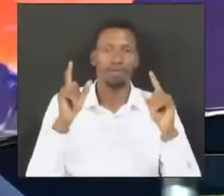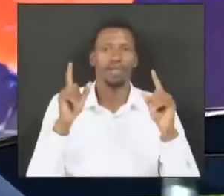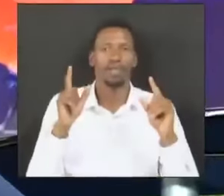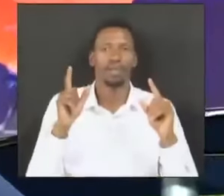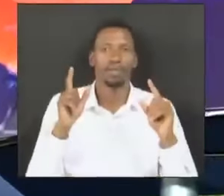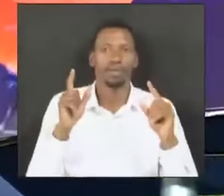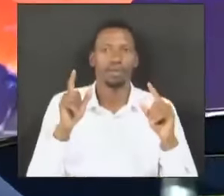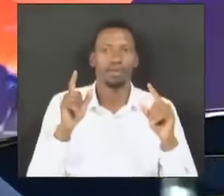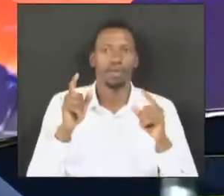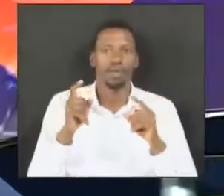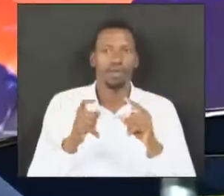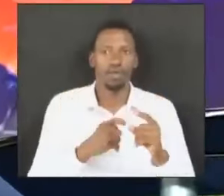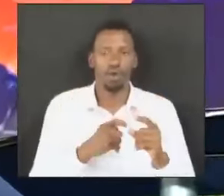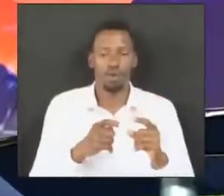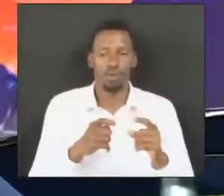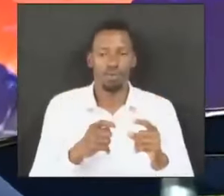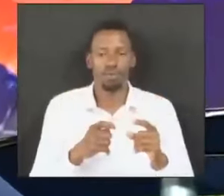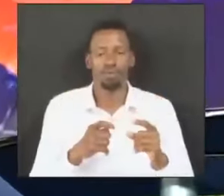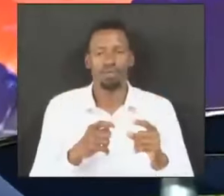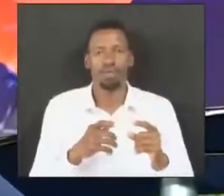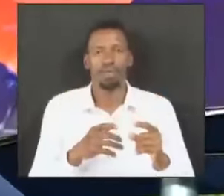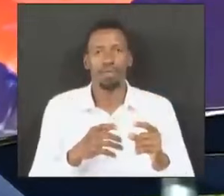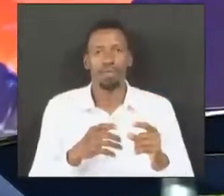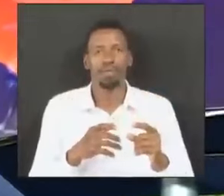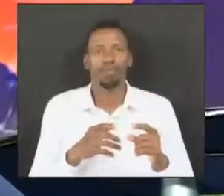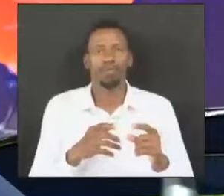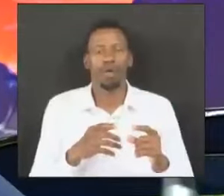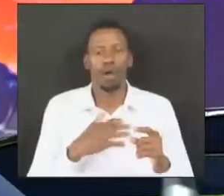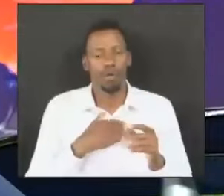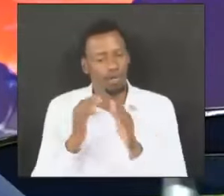sacred responsibility.